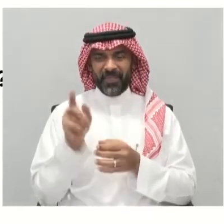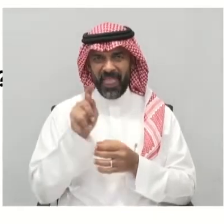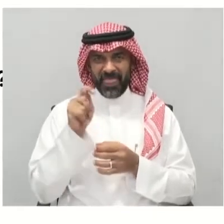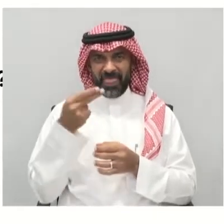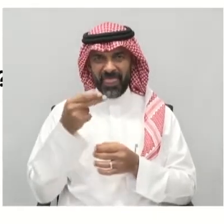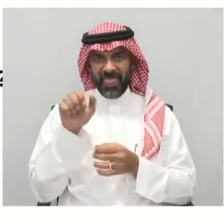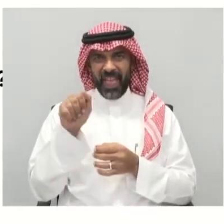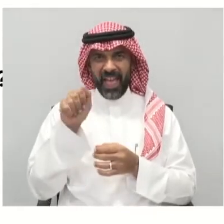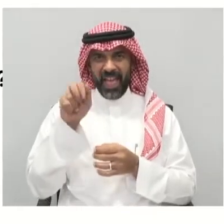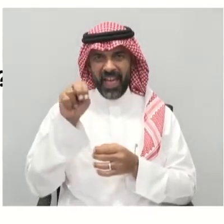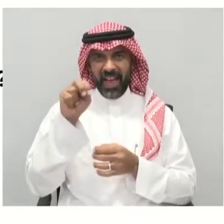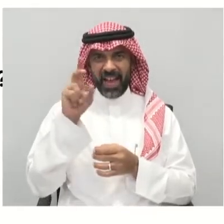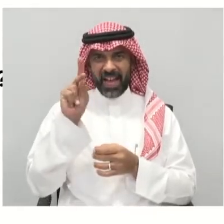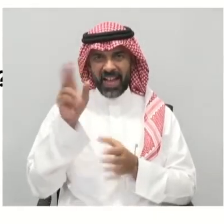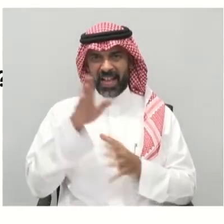Layla